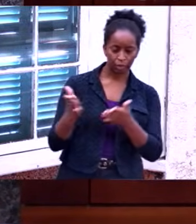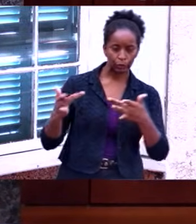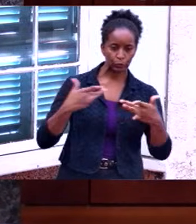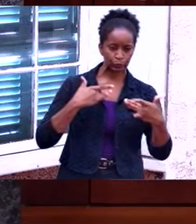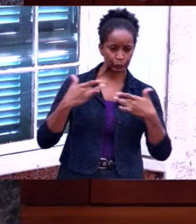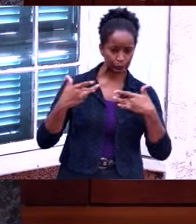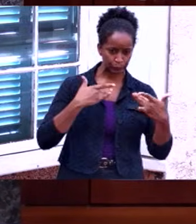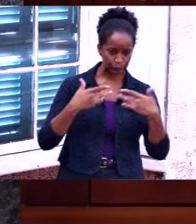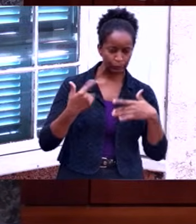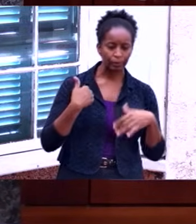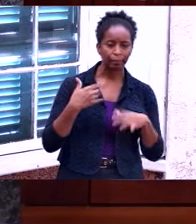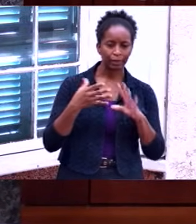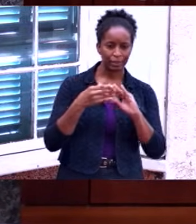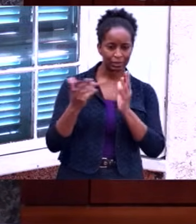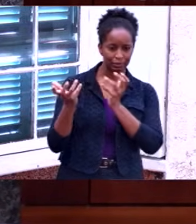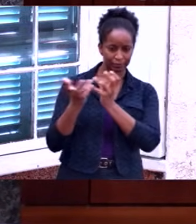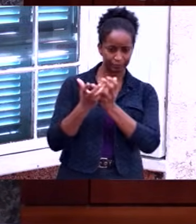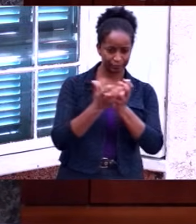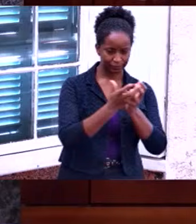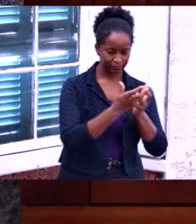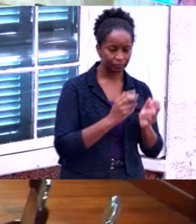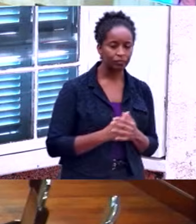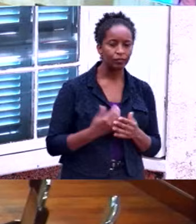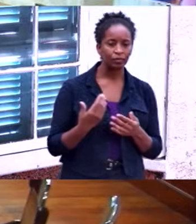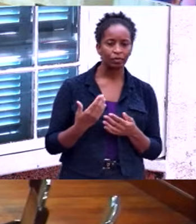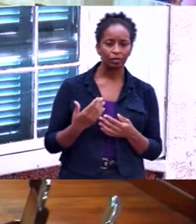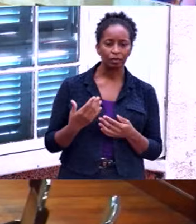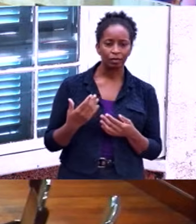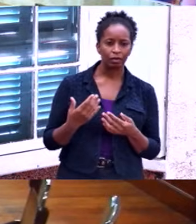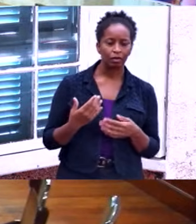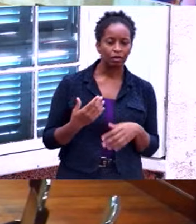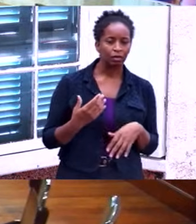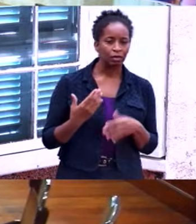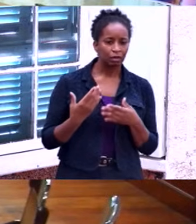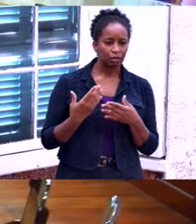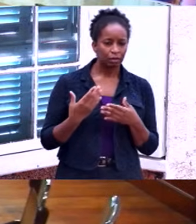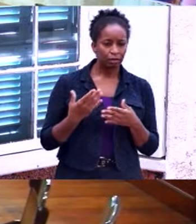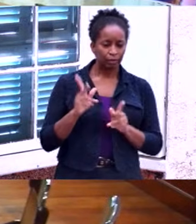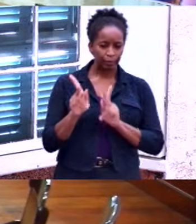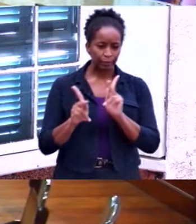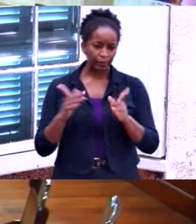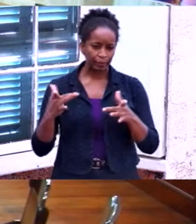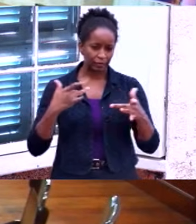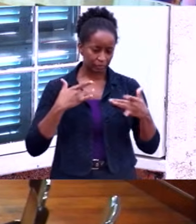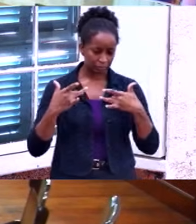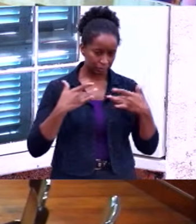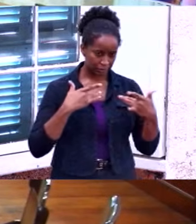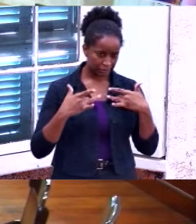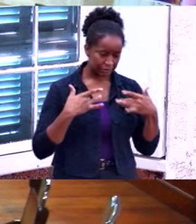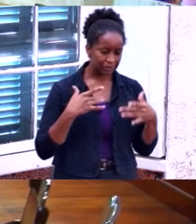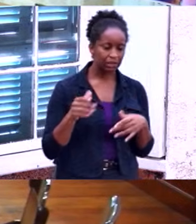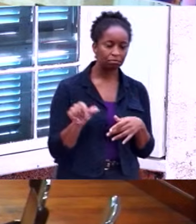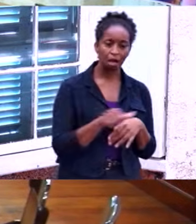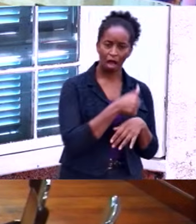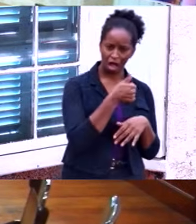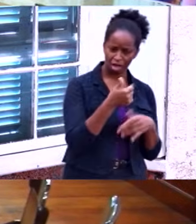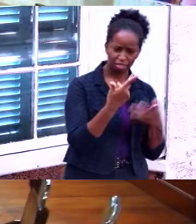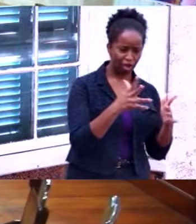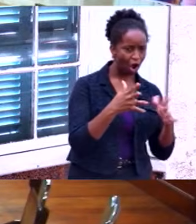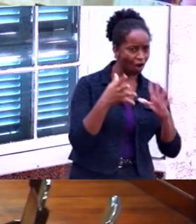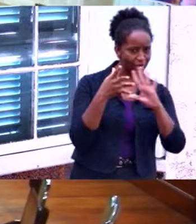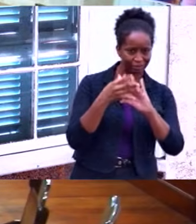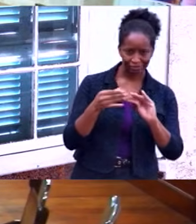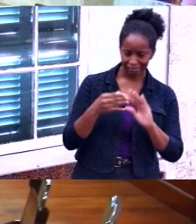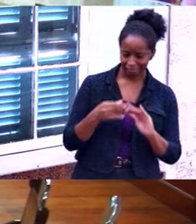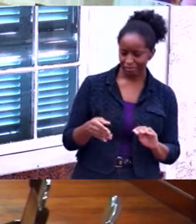more adequately and comprehensively than I would be able in a position to, certainly by the members